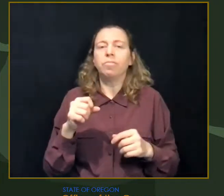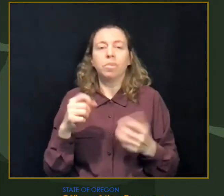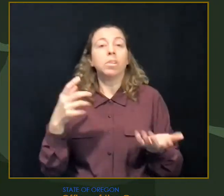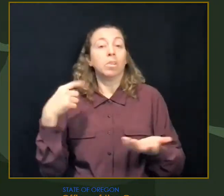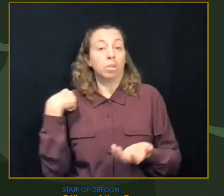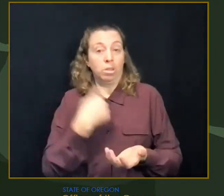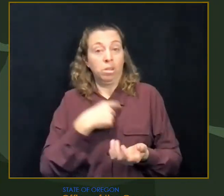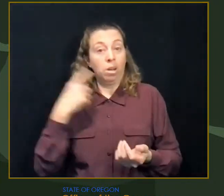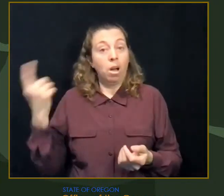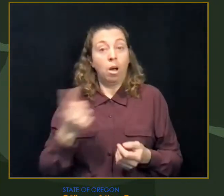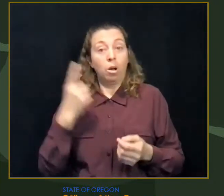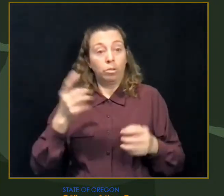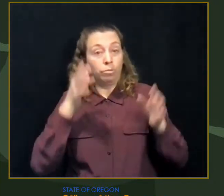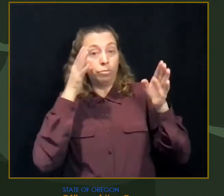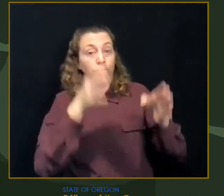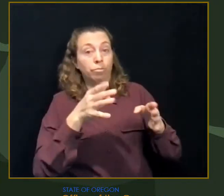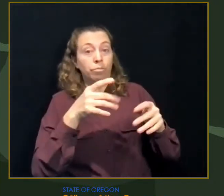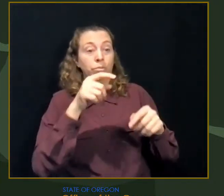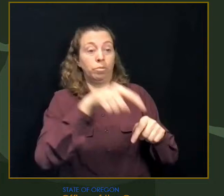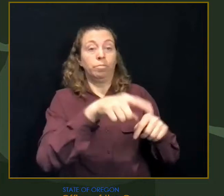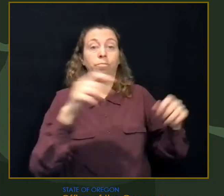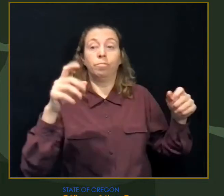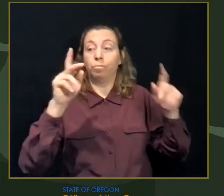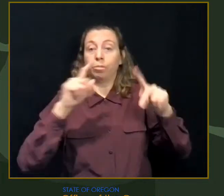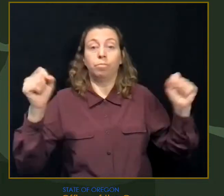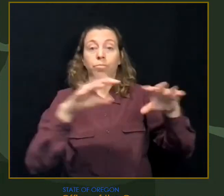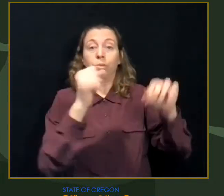trends are happening as we speak.